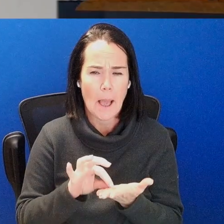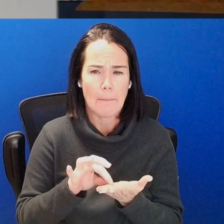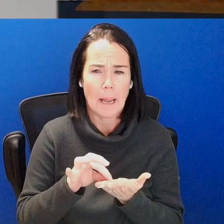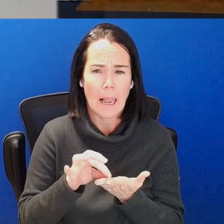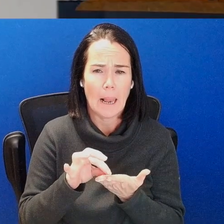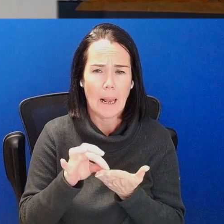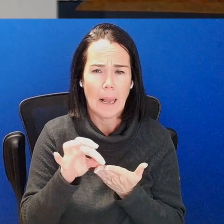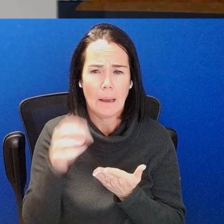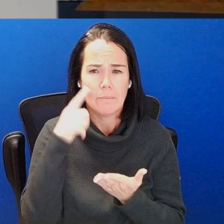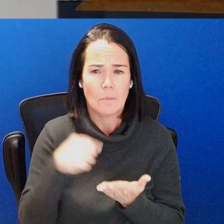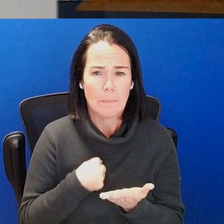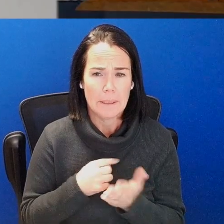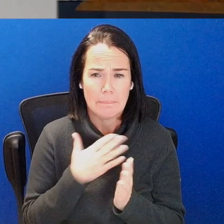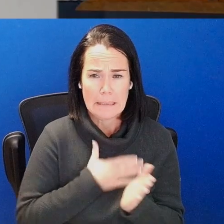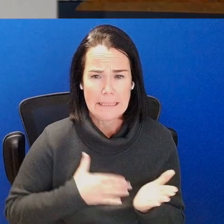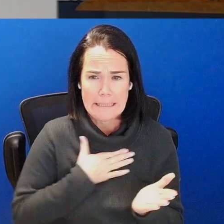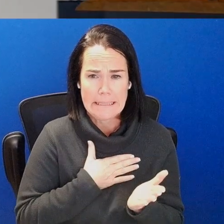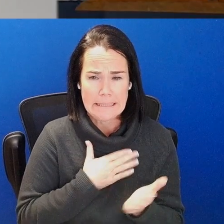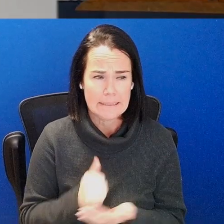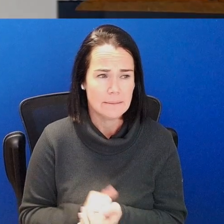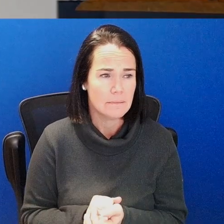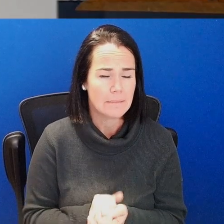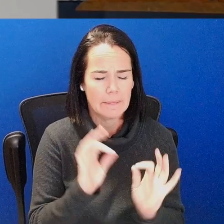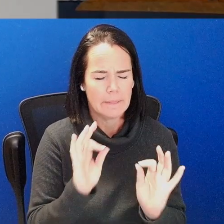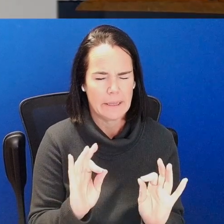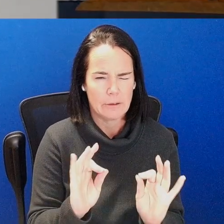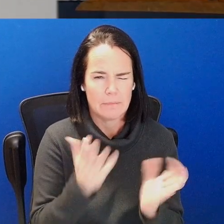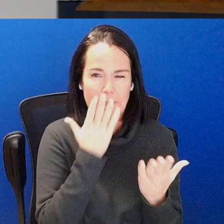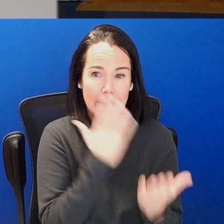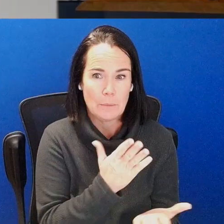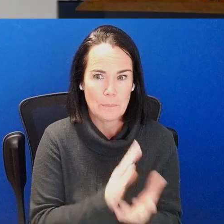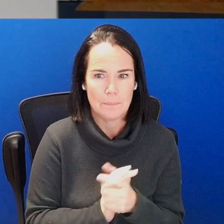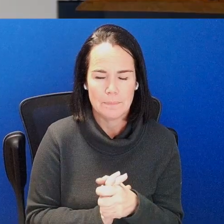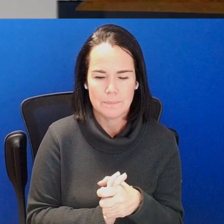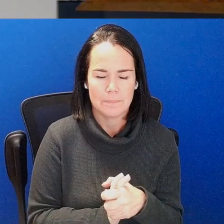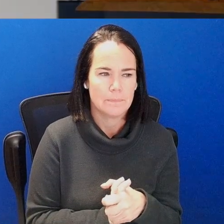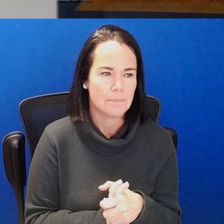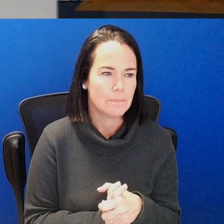Ooh, come up for me, please. There you go. Thank you. All